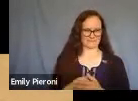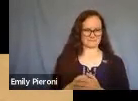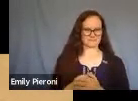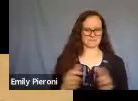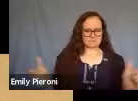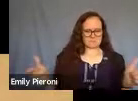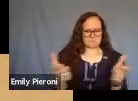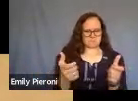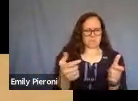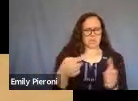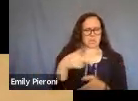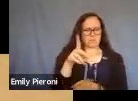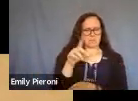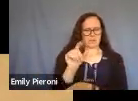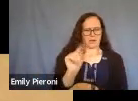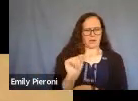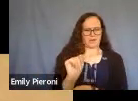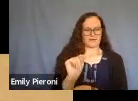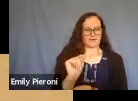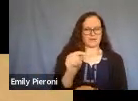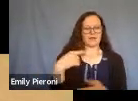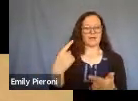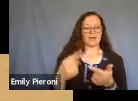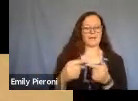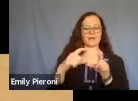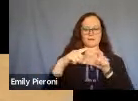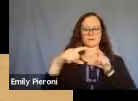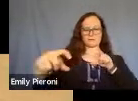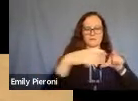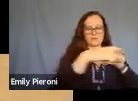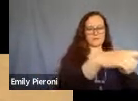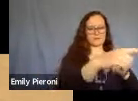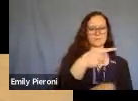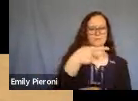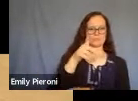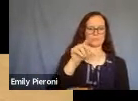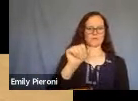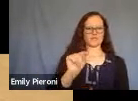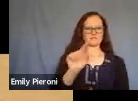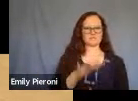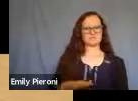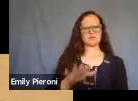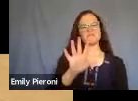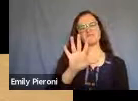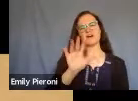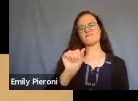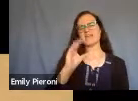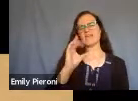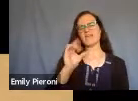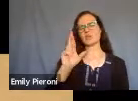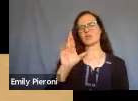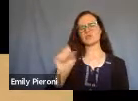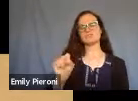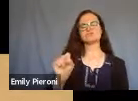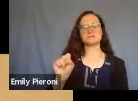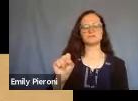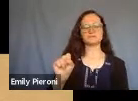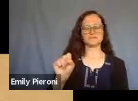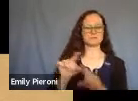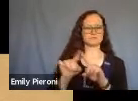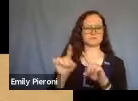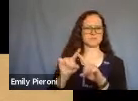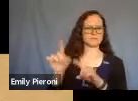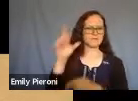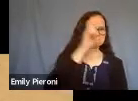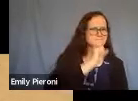here, and then these are strip plots of 5 acres each. And so we have different sort of hypotheses that are